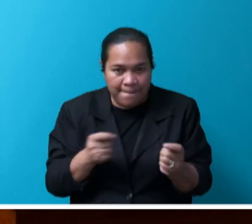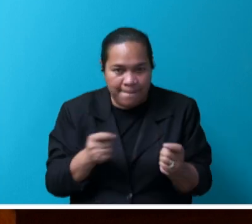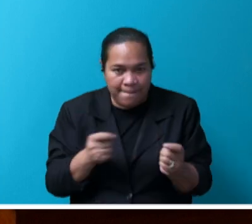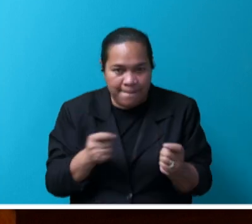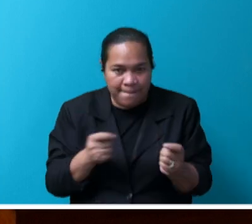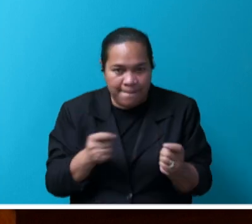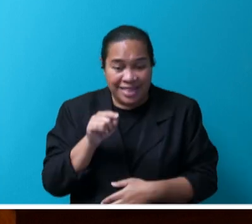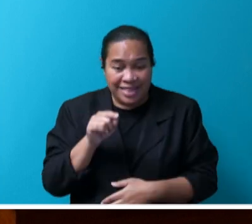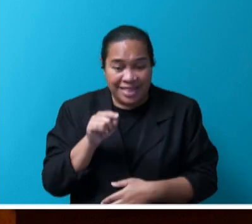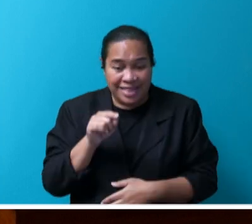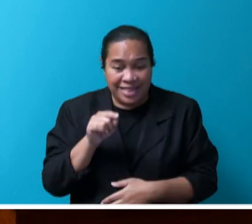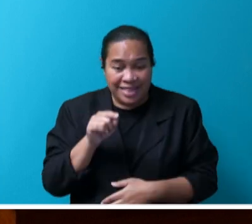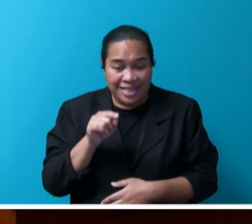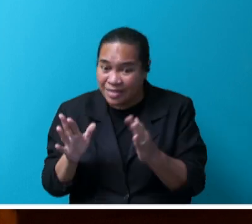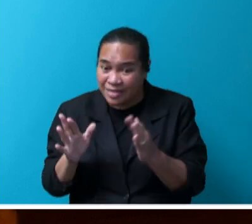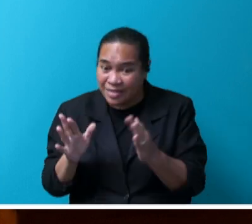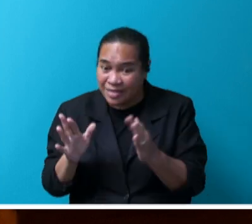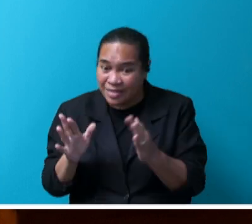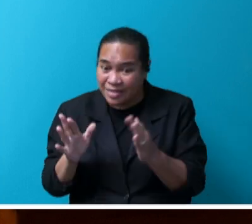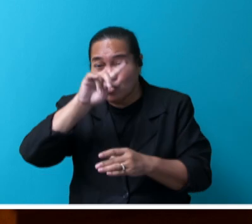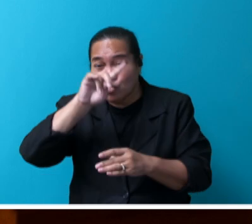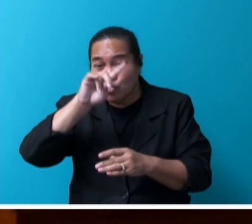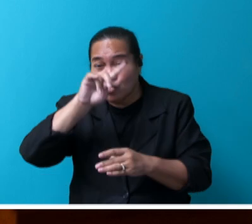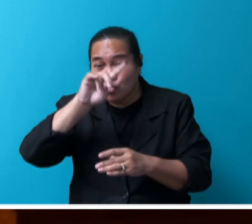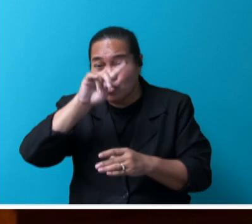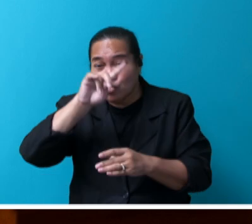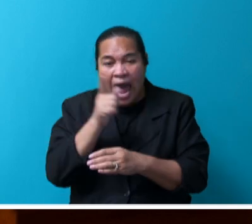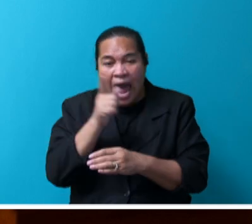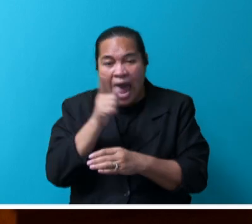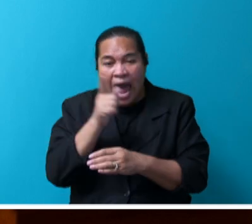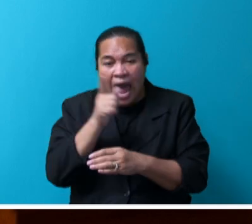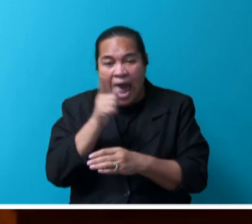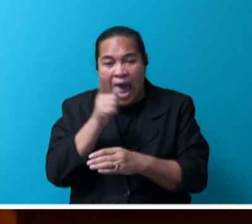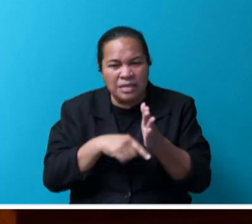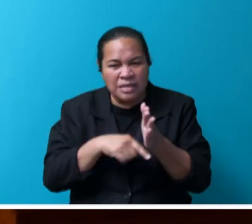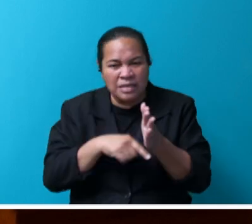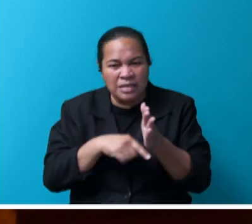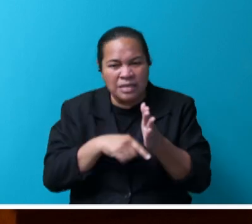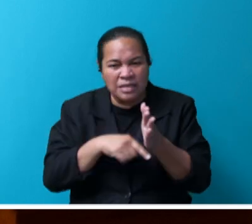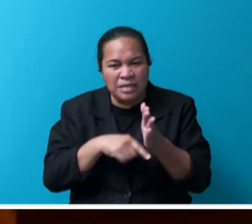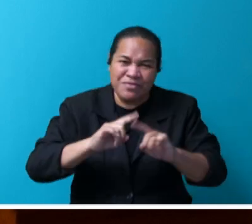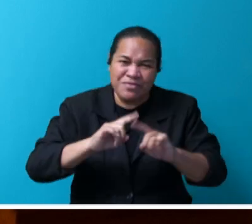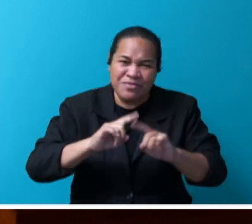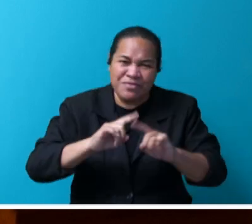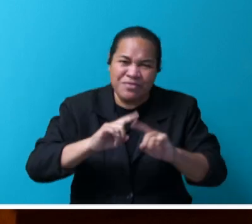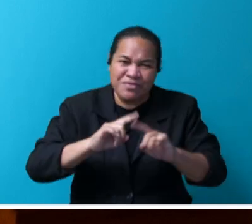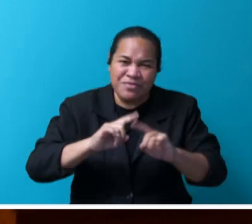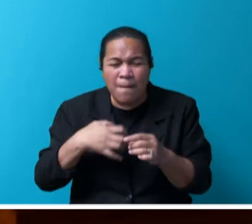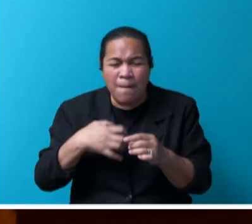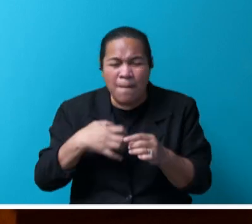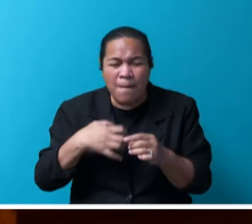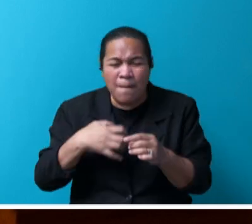bold decision by government to decrease VAT from 15% to 12.5%, which should start